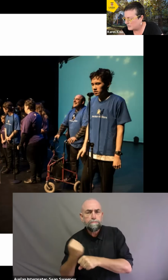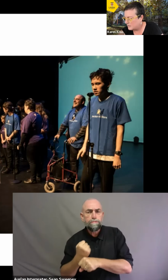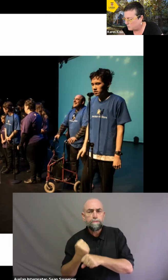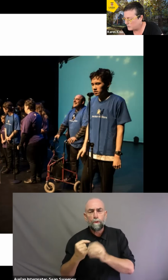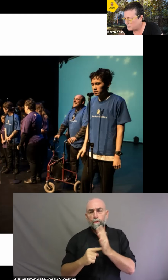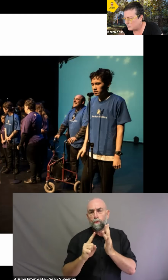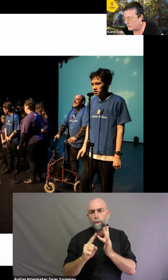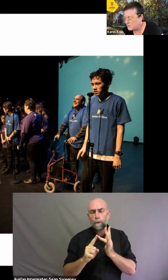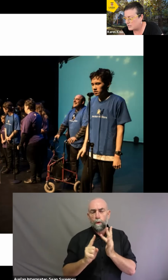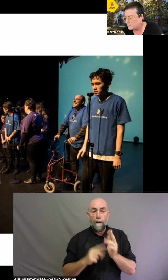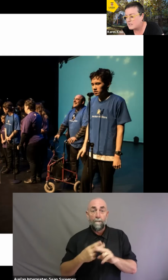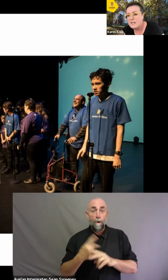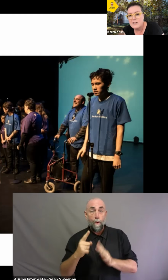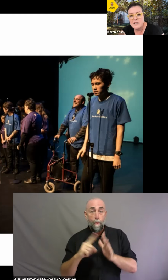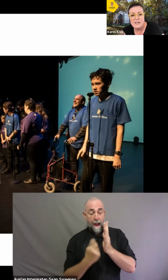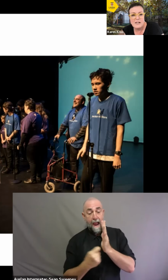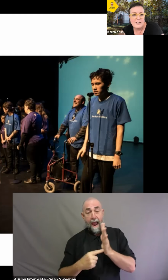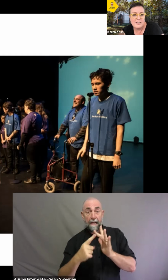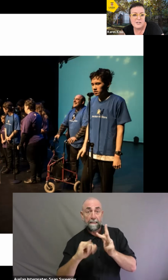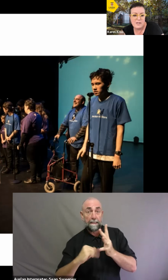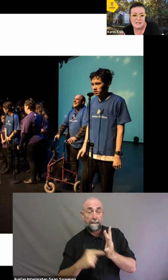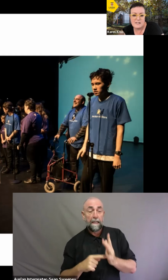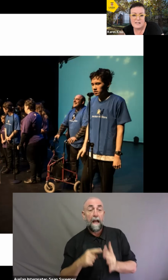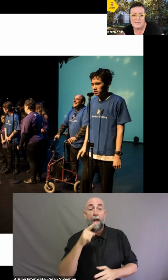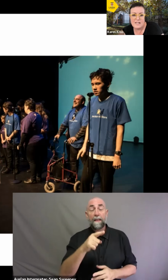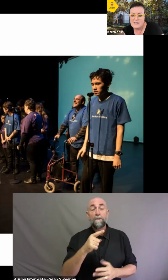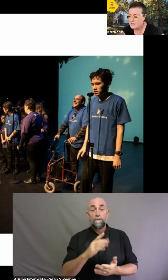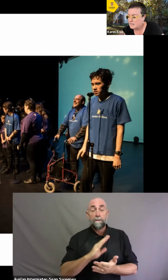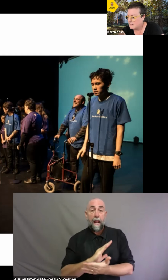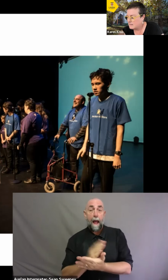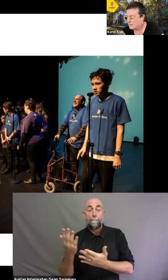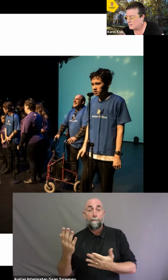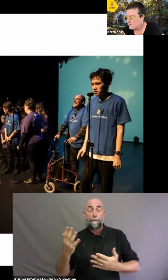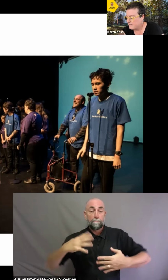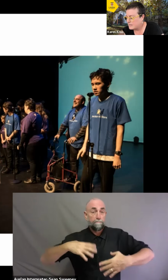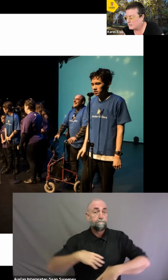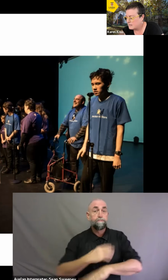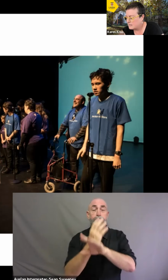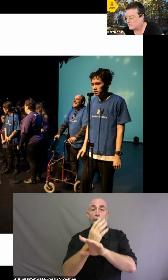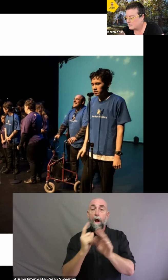This particular work was live streamed during an event.